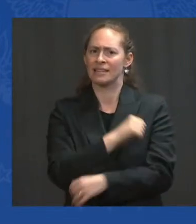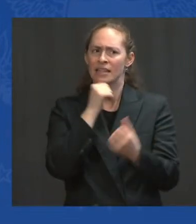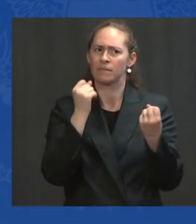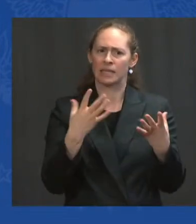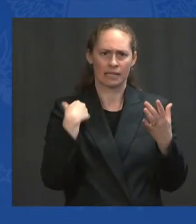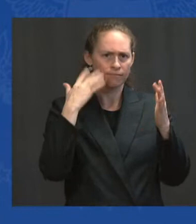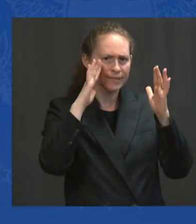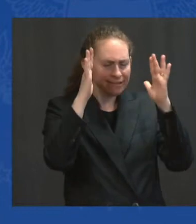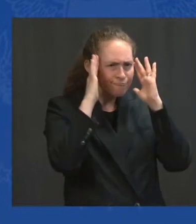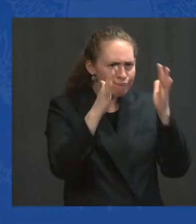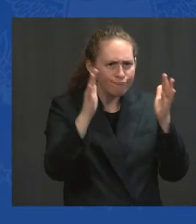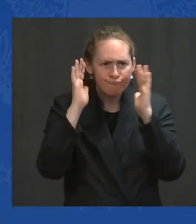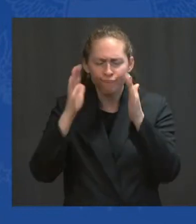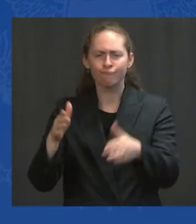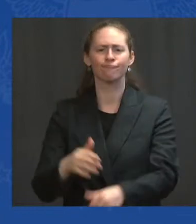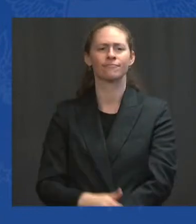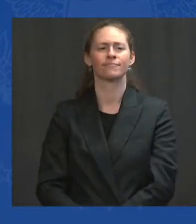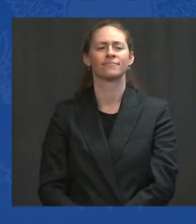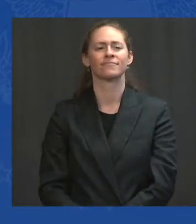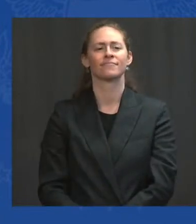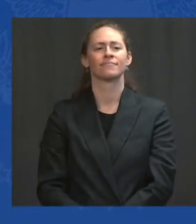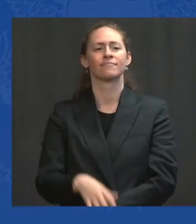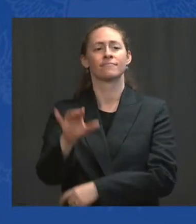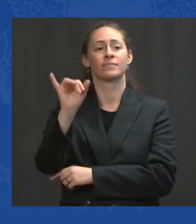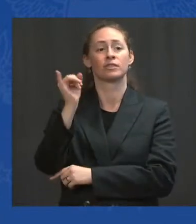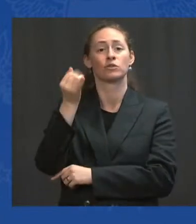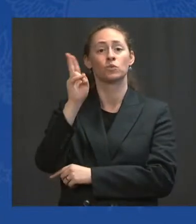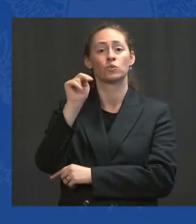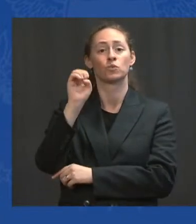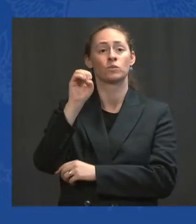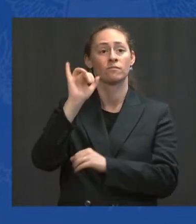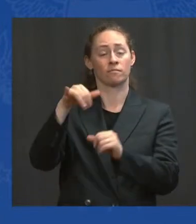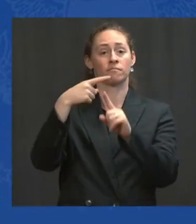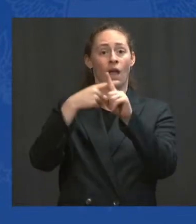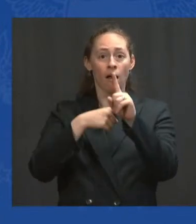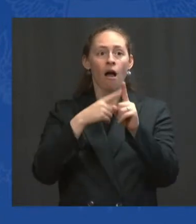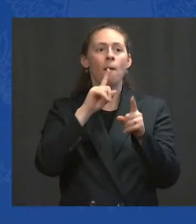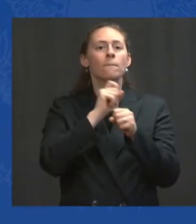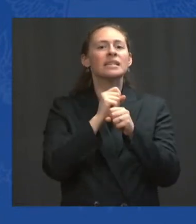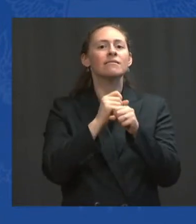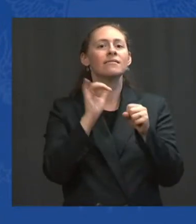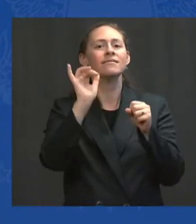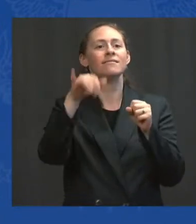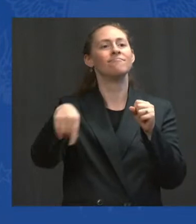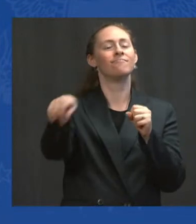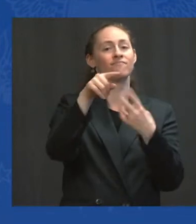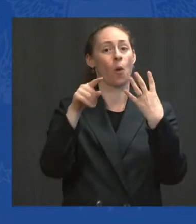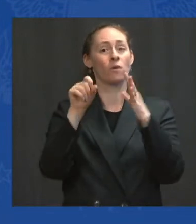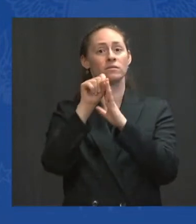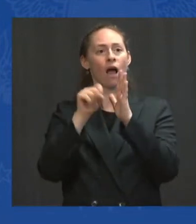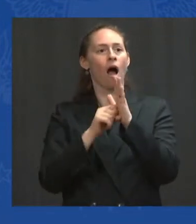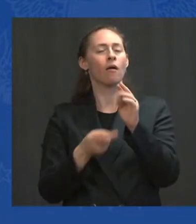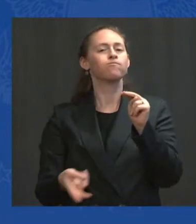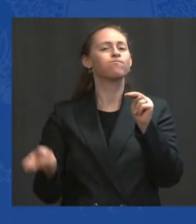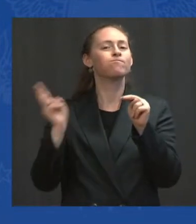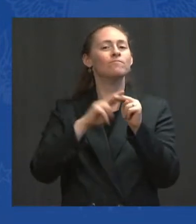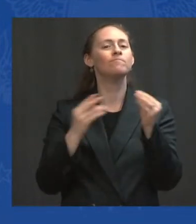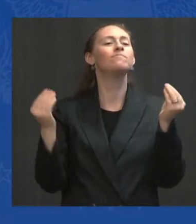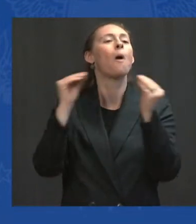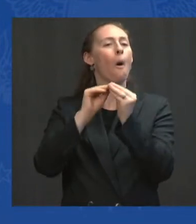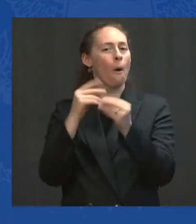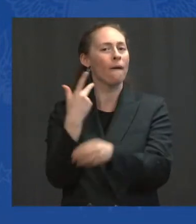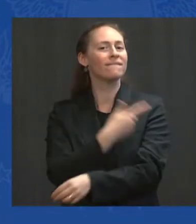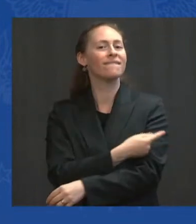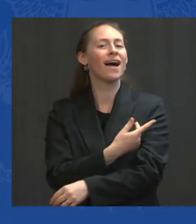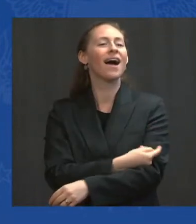Across June, vaccination rates in these states grew faster than the overall national vaccination rate. So